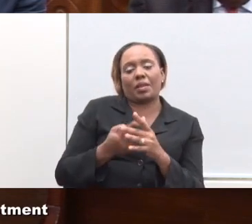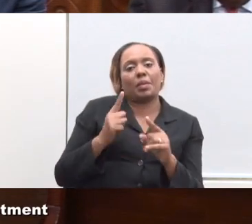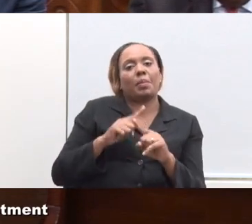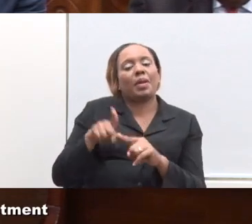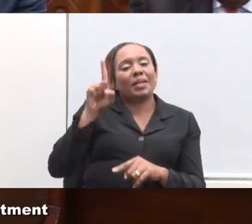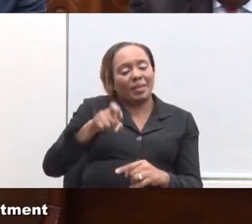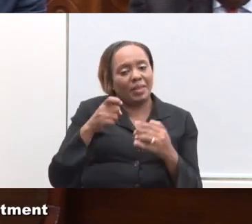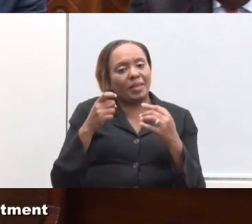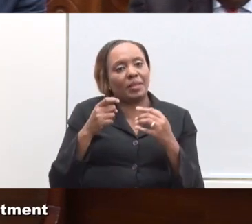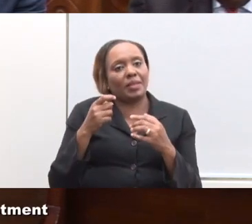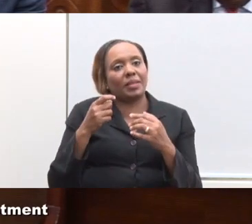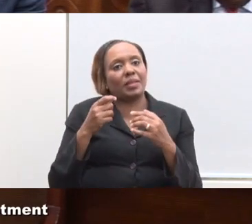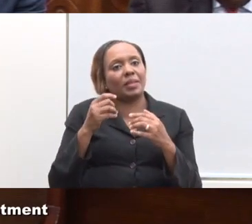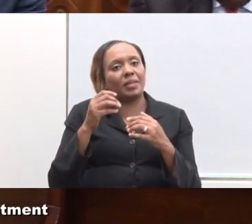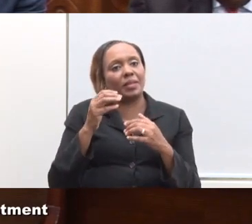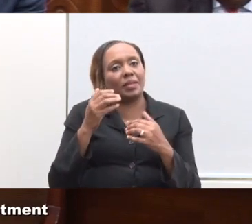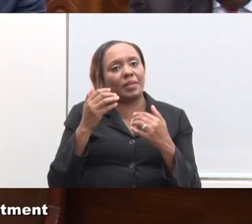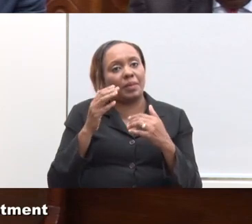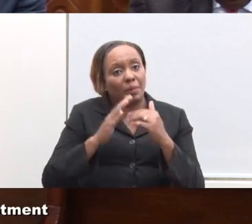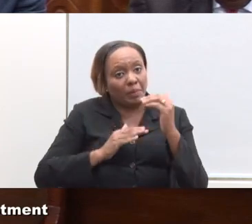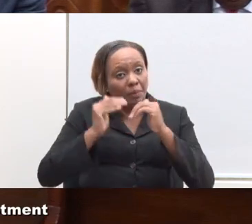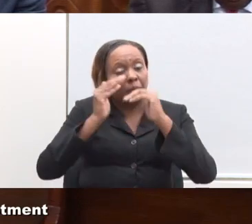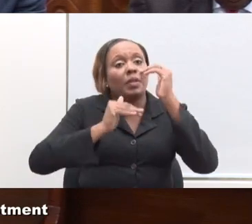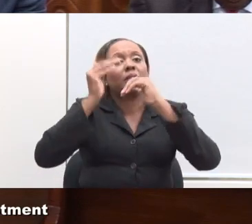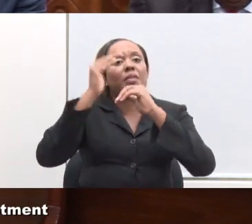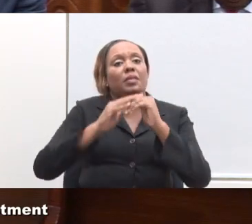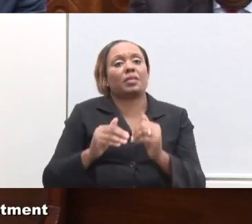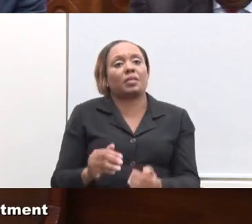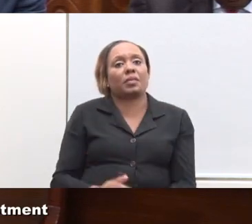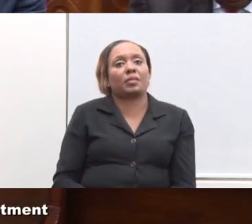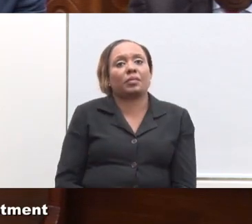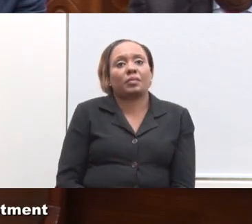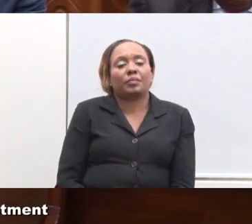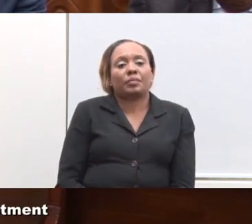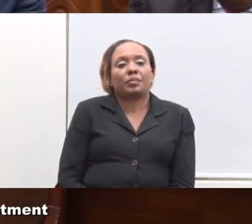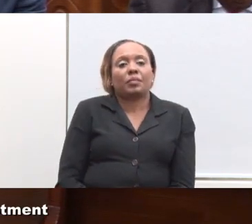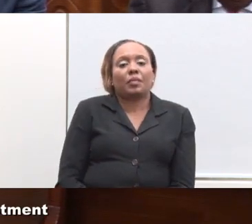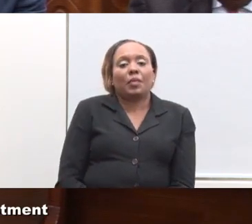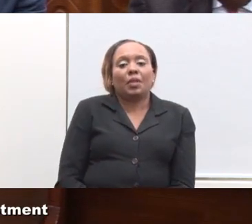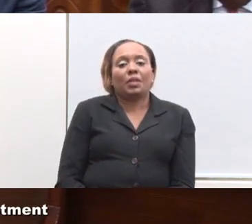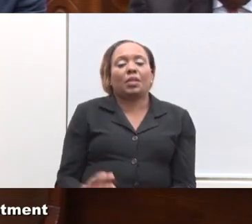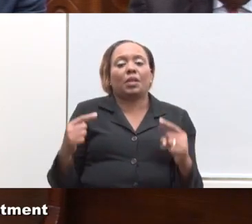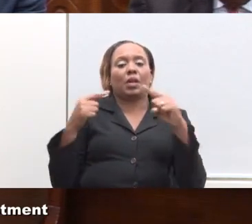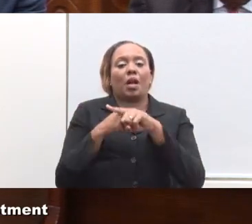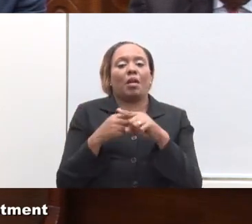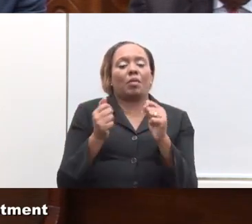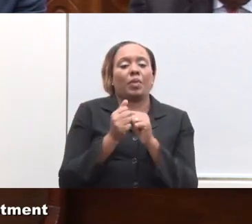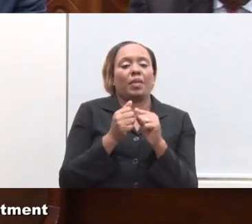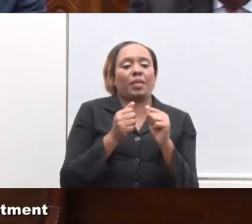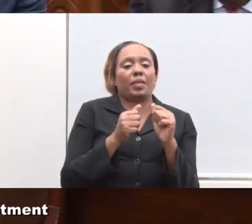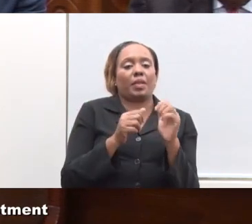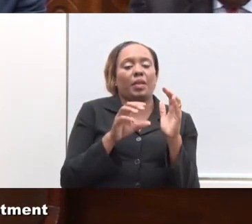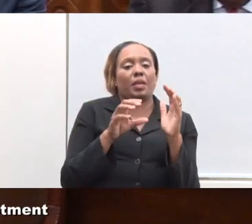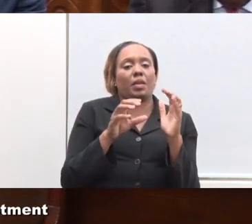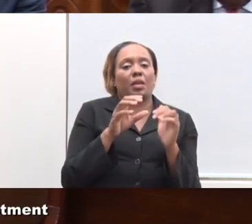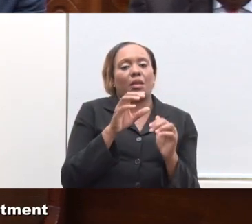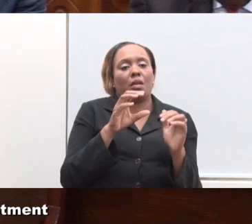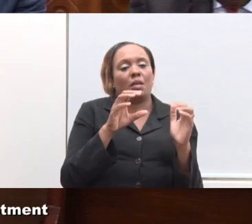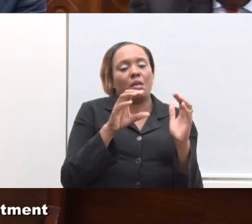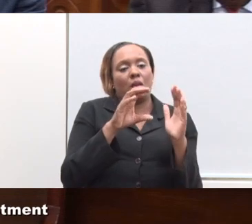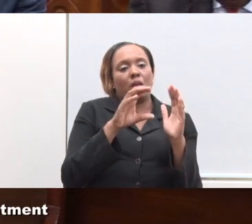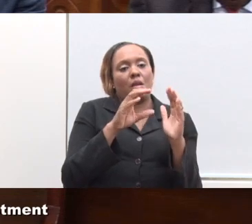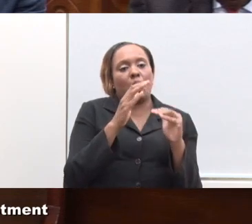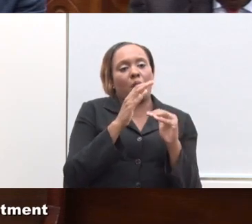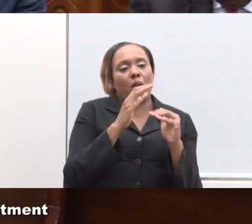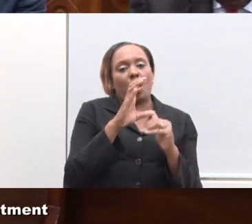it has been the subject of a dispute between the contractor and the employer, but it will cost us just